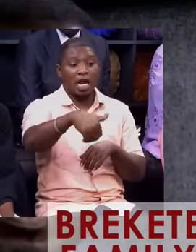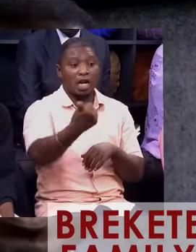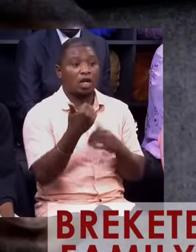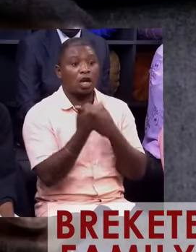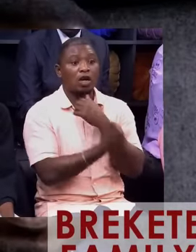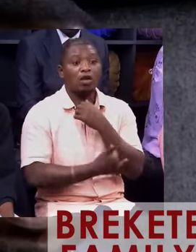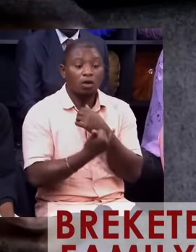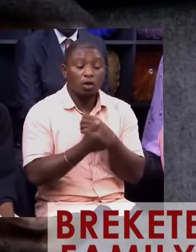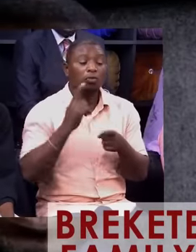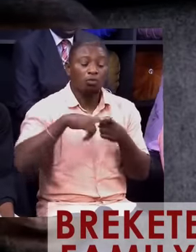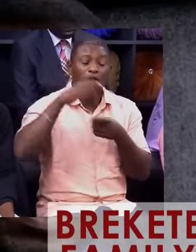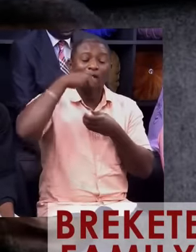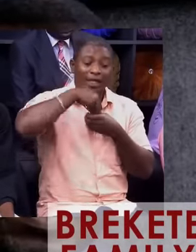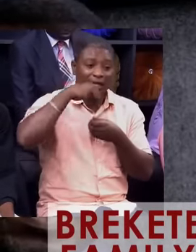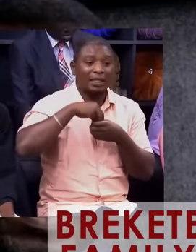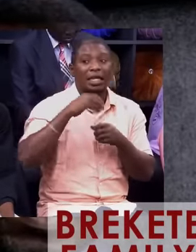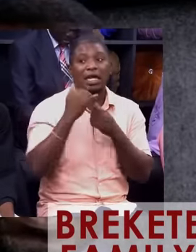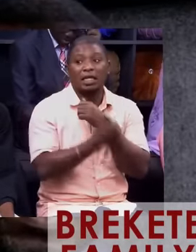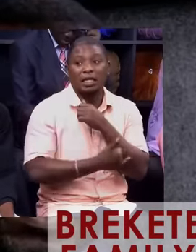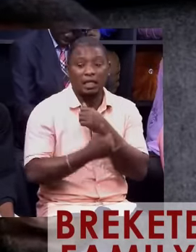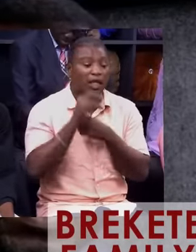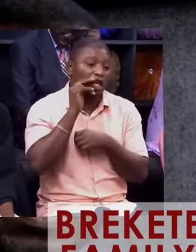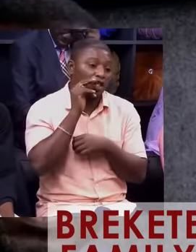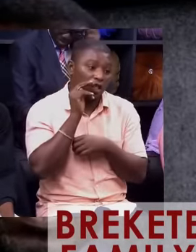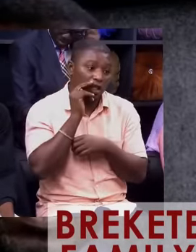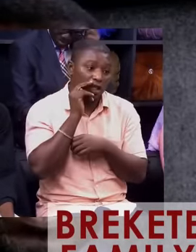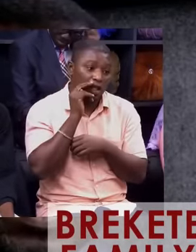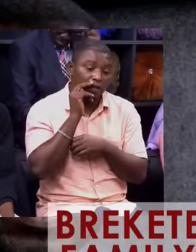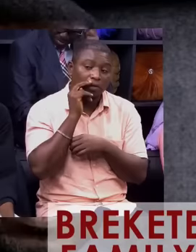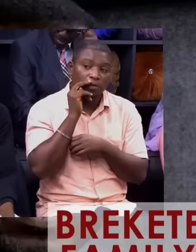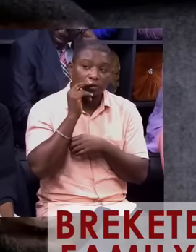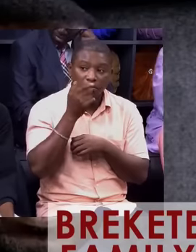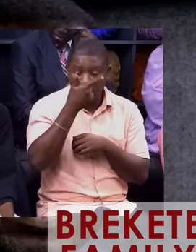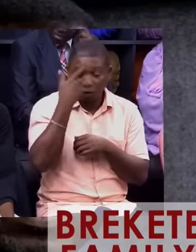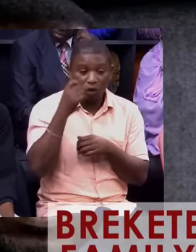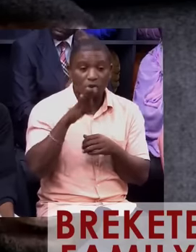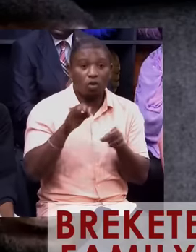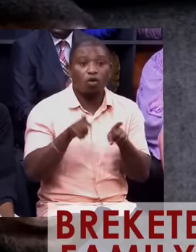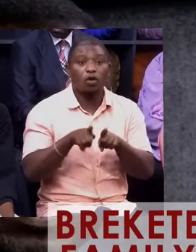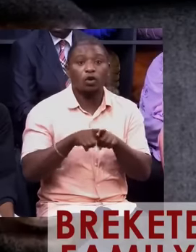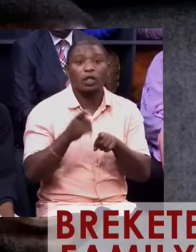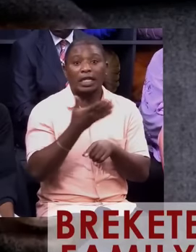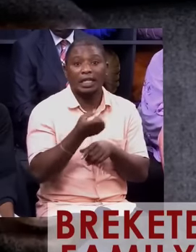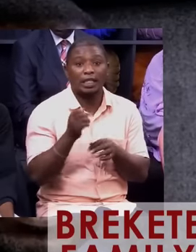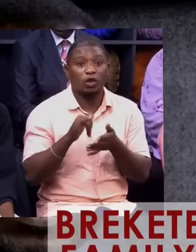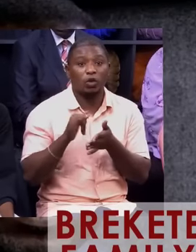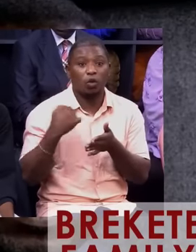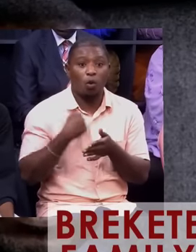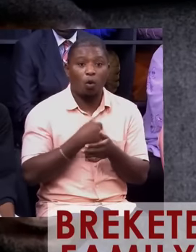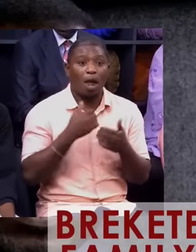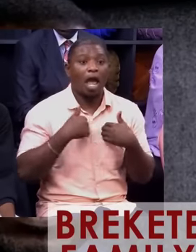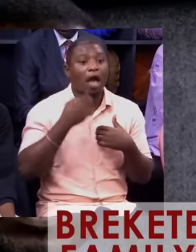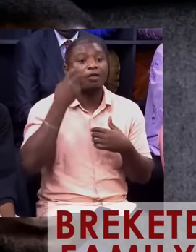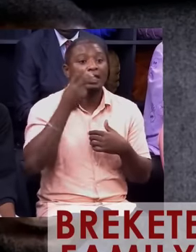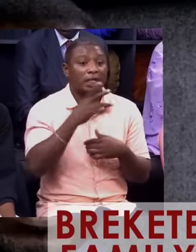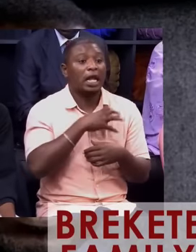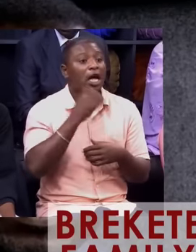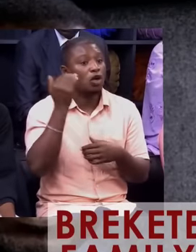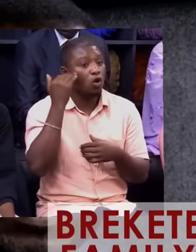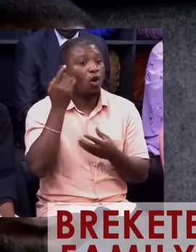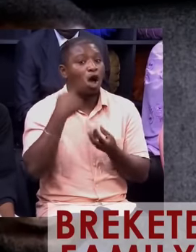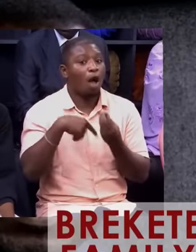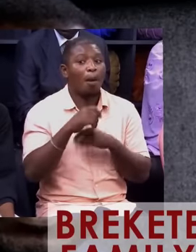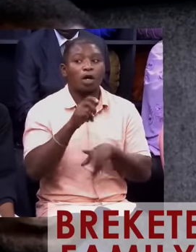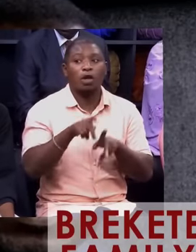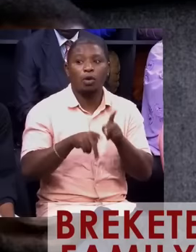inside Nigeria the Cano experience because of also the things we have seen and known about the people